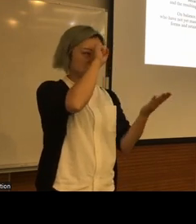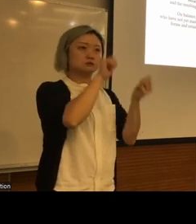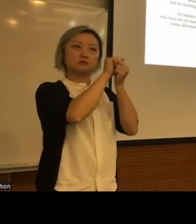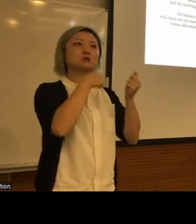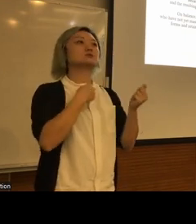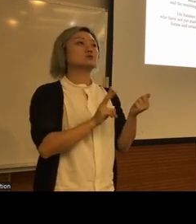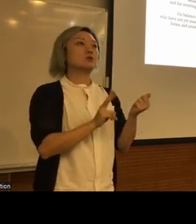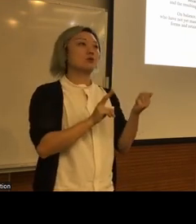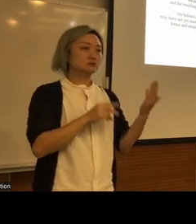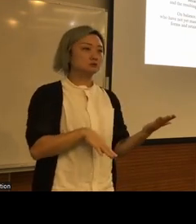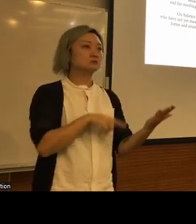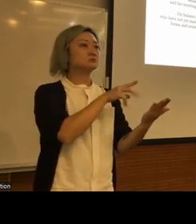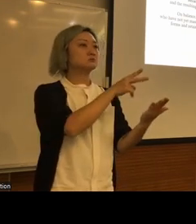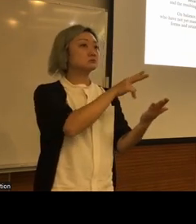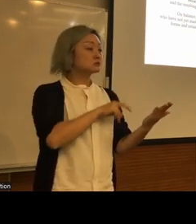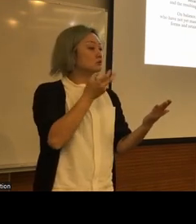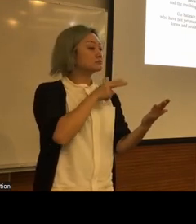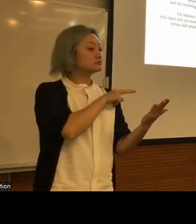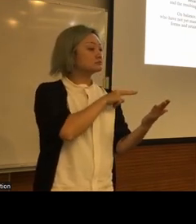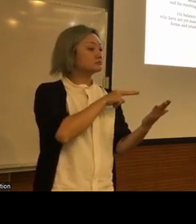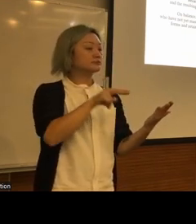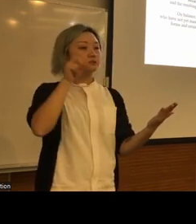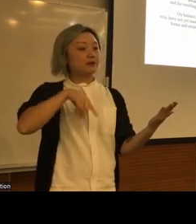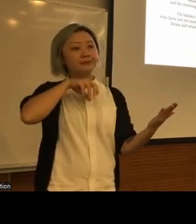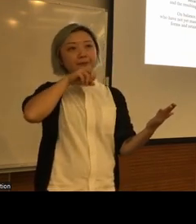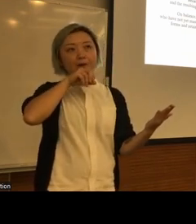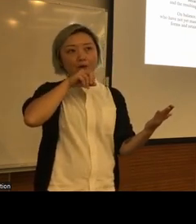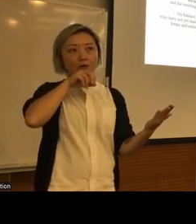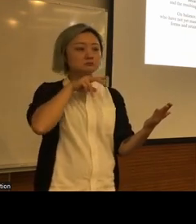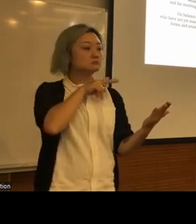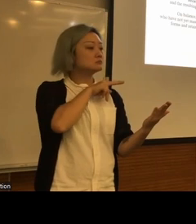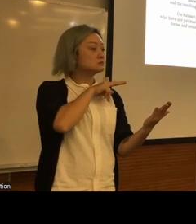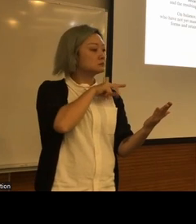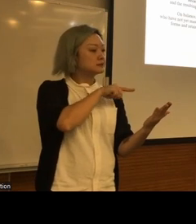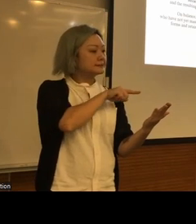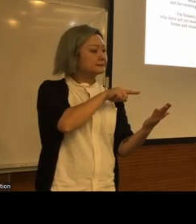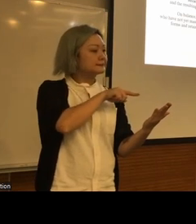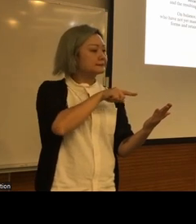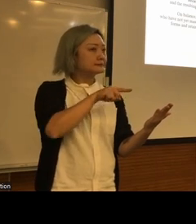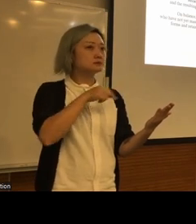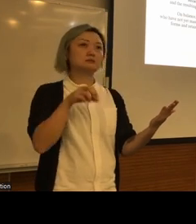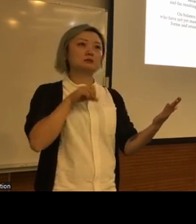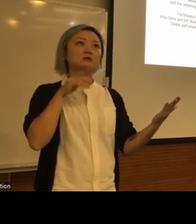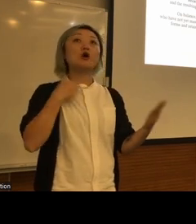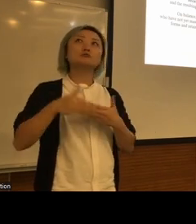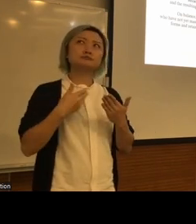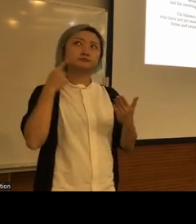produce speech in sight translation because you see the text all the time.